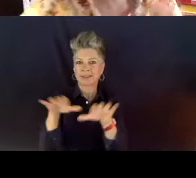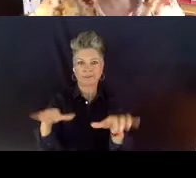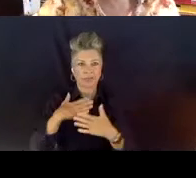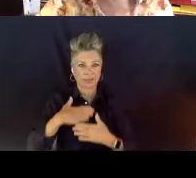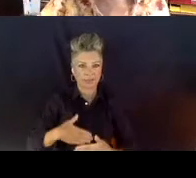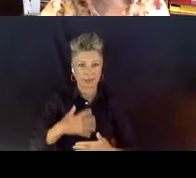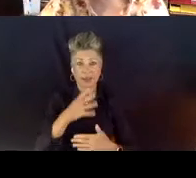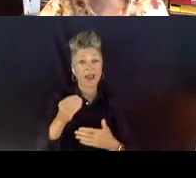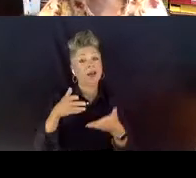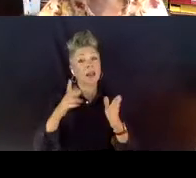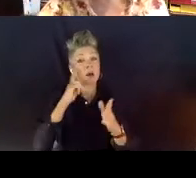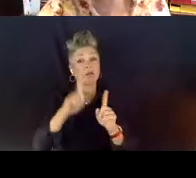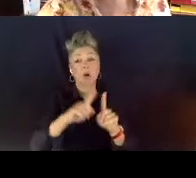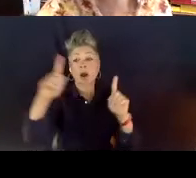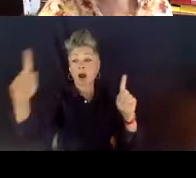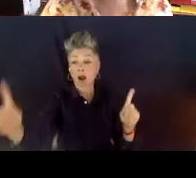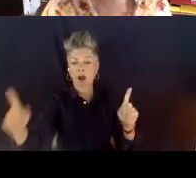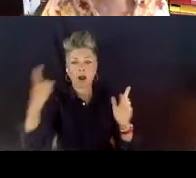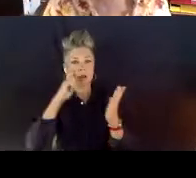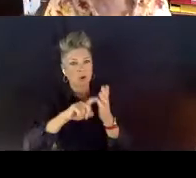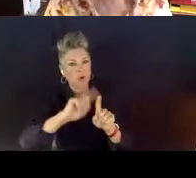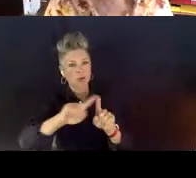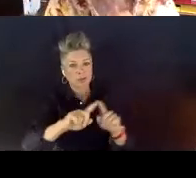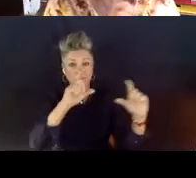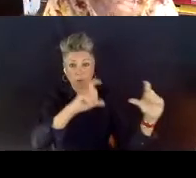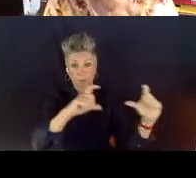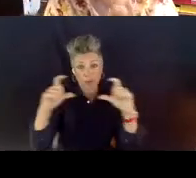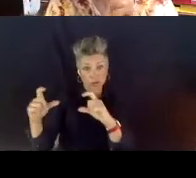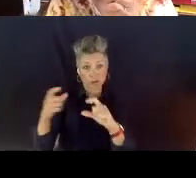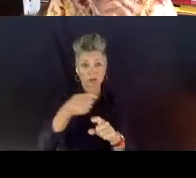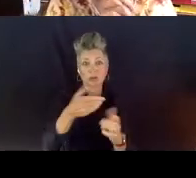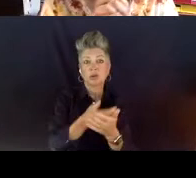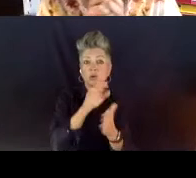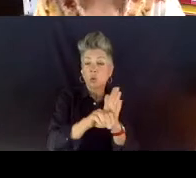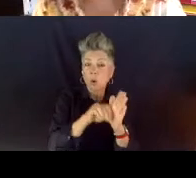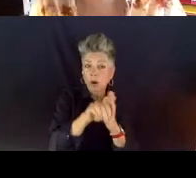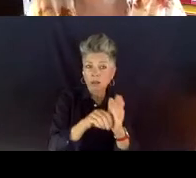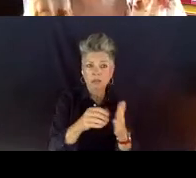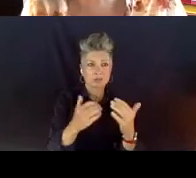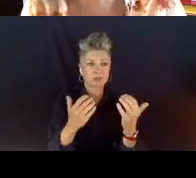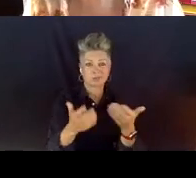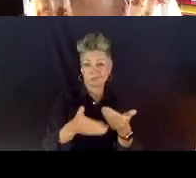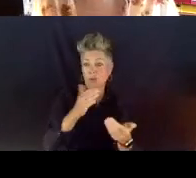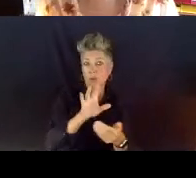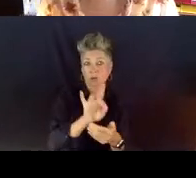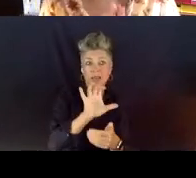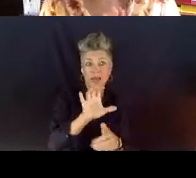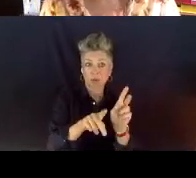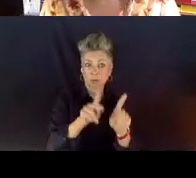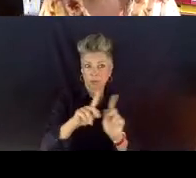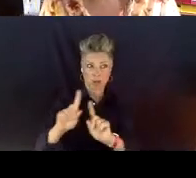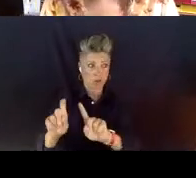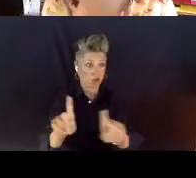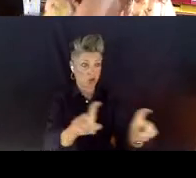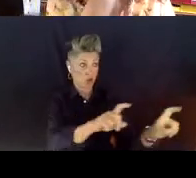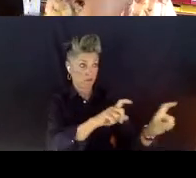see some images from around the country. In New Orleans, there were about almost 800 people surveyed